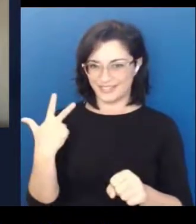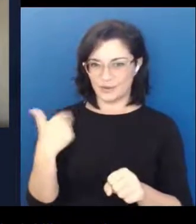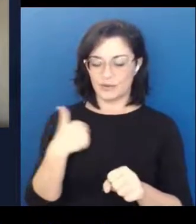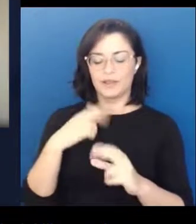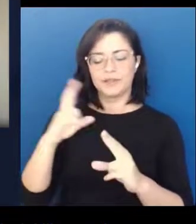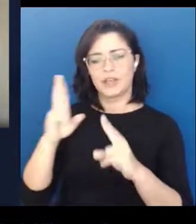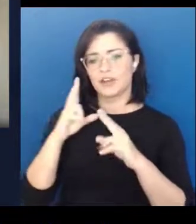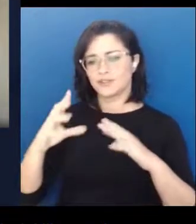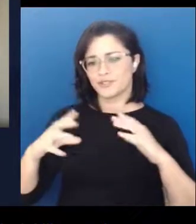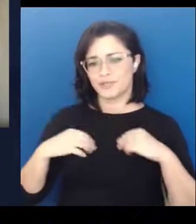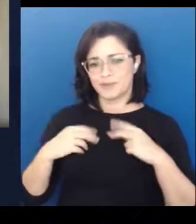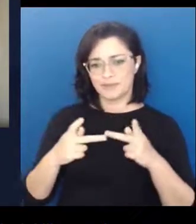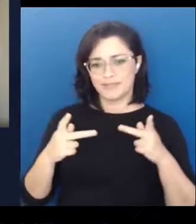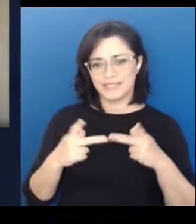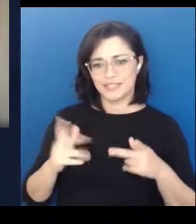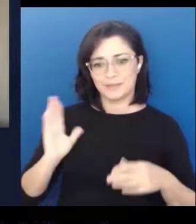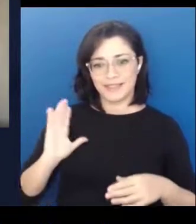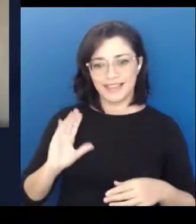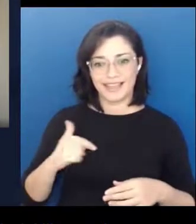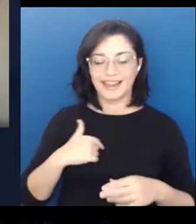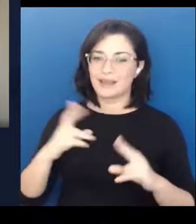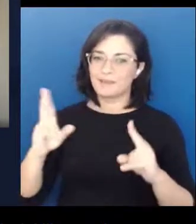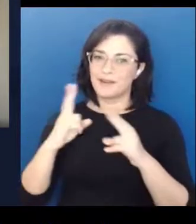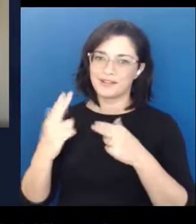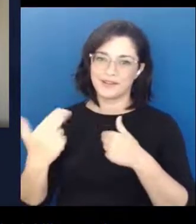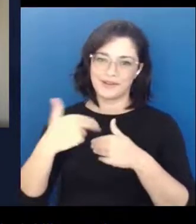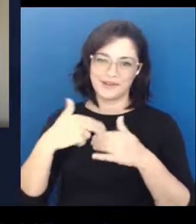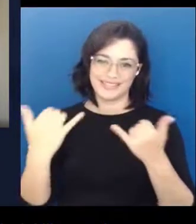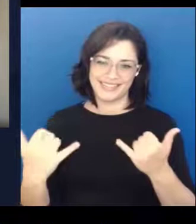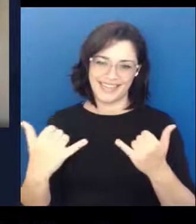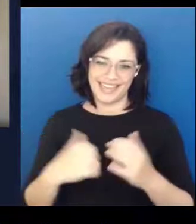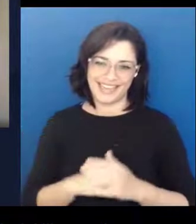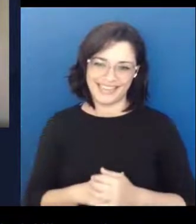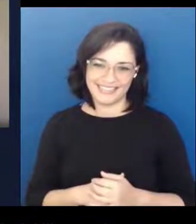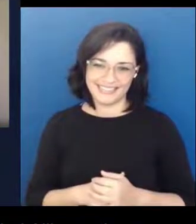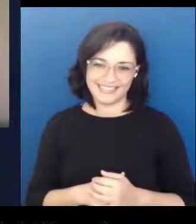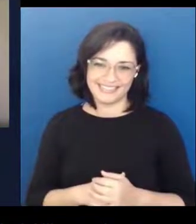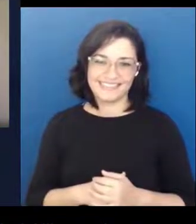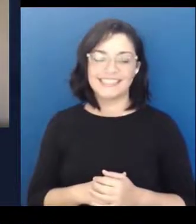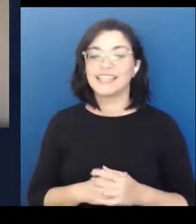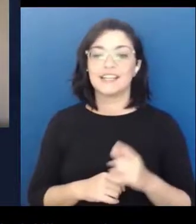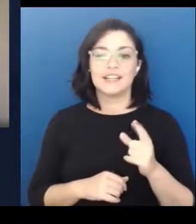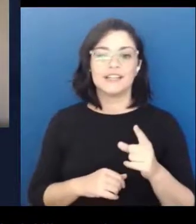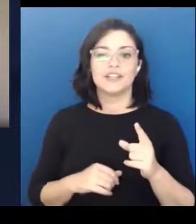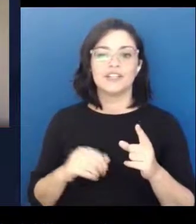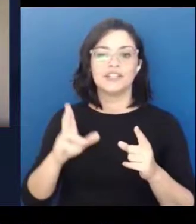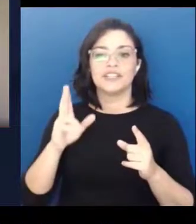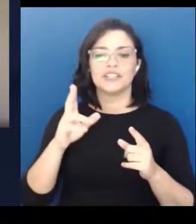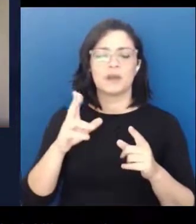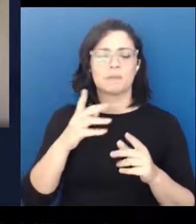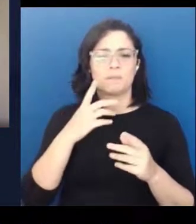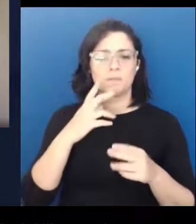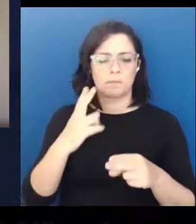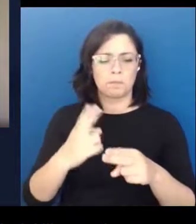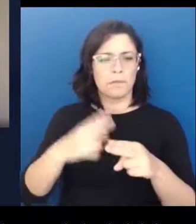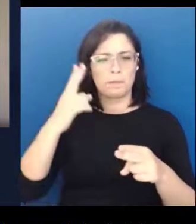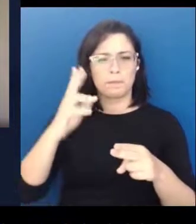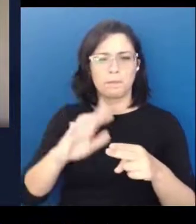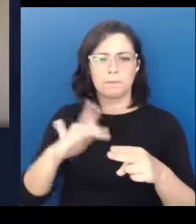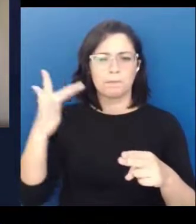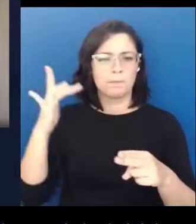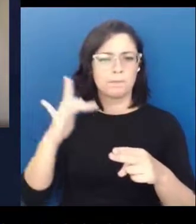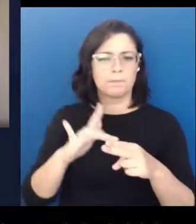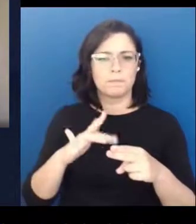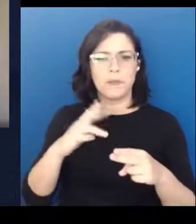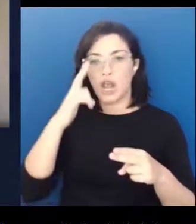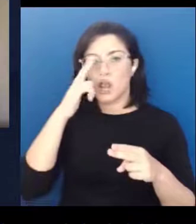that she's joining us today. She is a renowned humorist, author, and speaker on hearing loss issues. Her